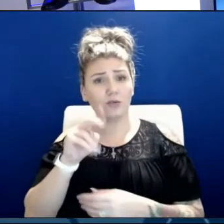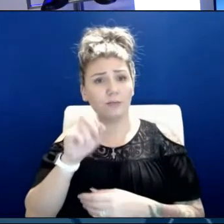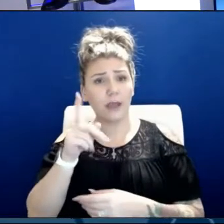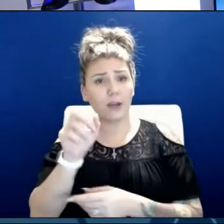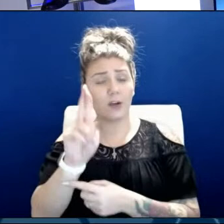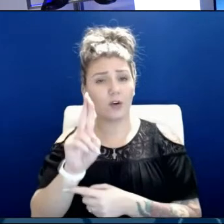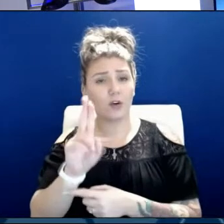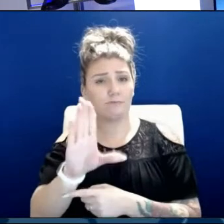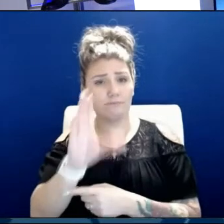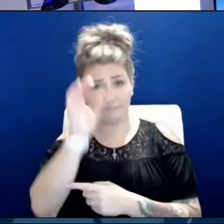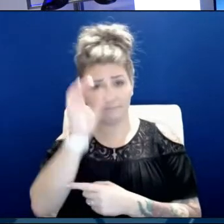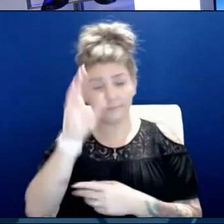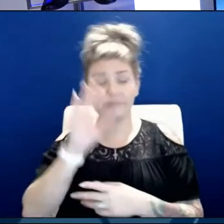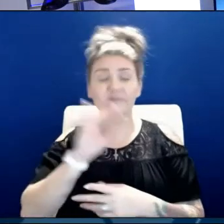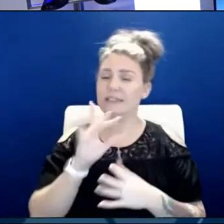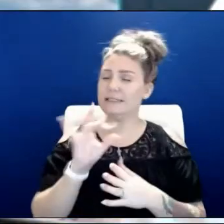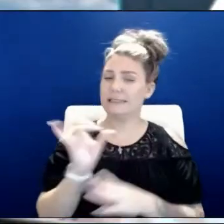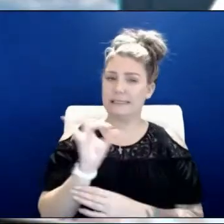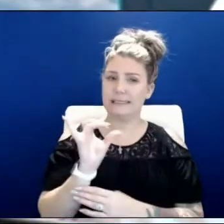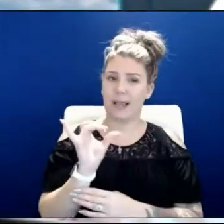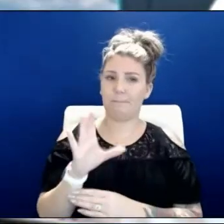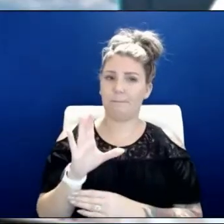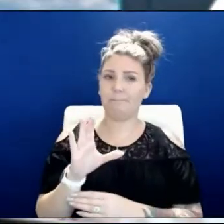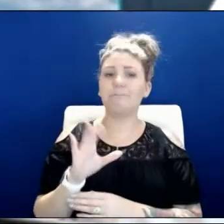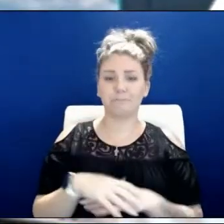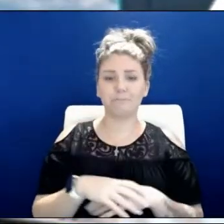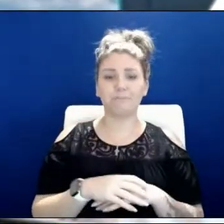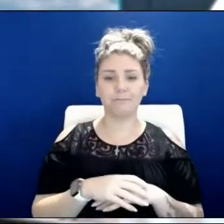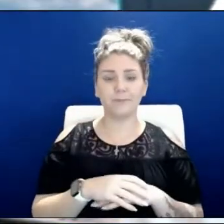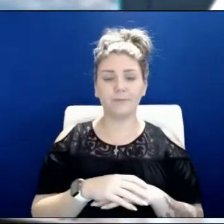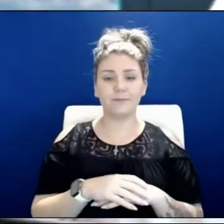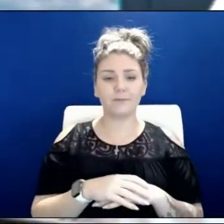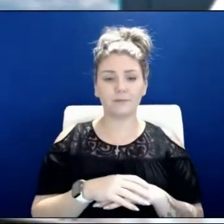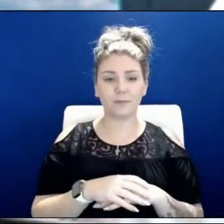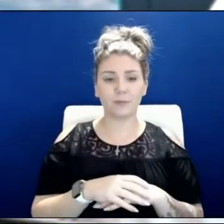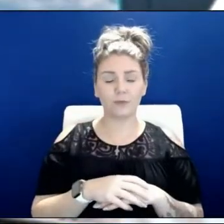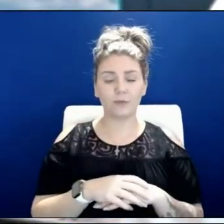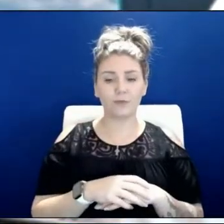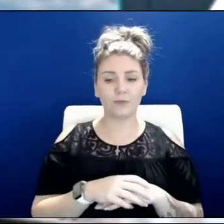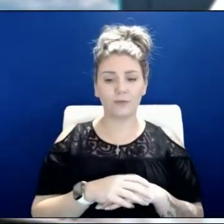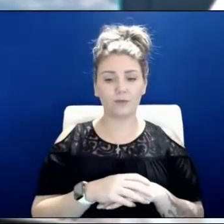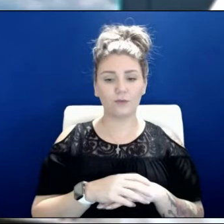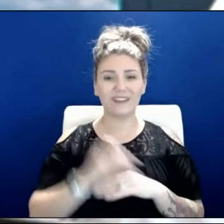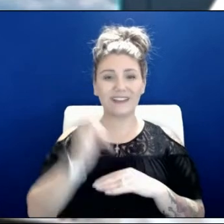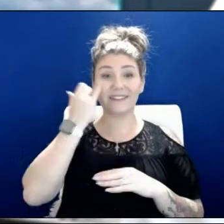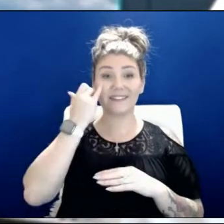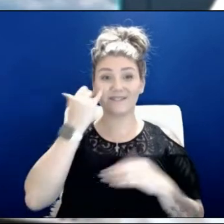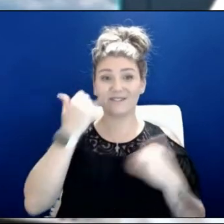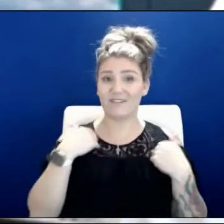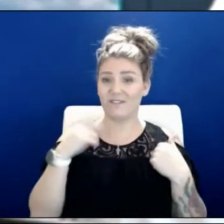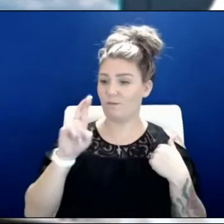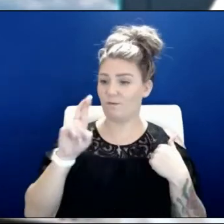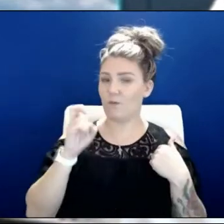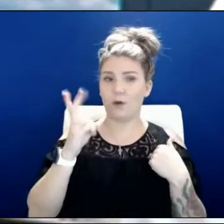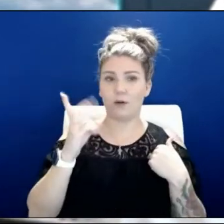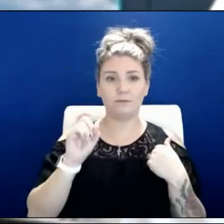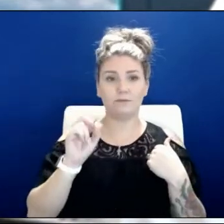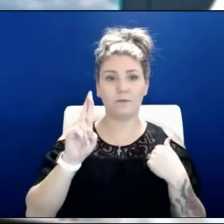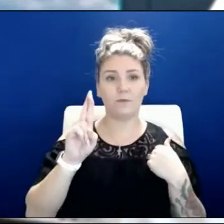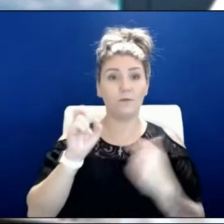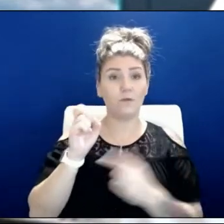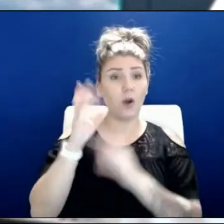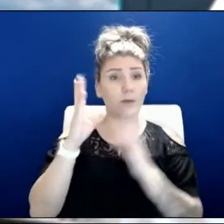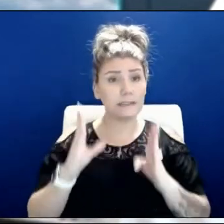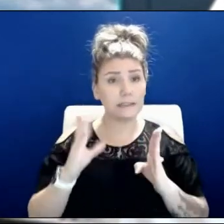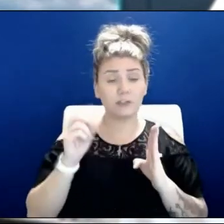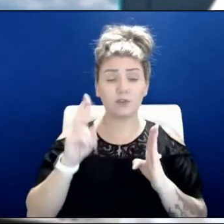Yeah, I mean, to echo what Dr. Castro said, as long as they have either a pharmacist or a nurse practitioner or physician assistant there that